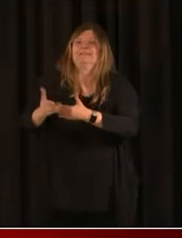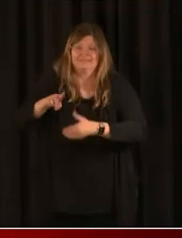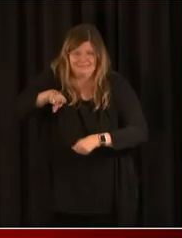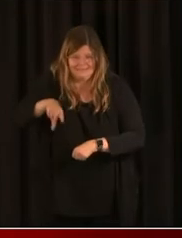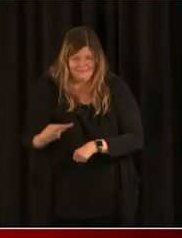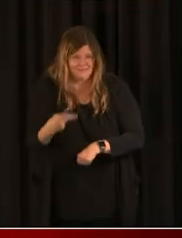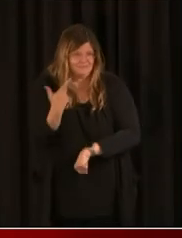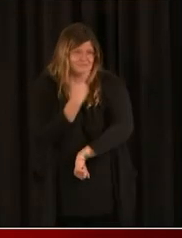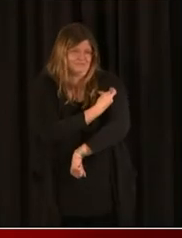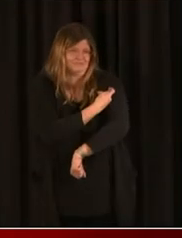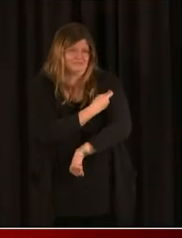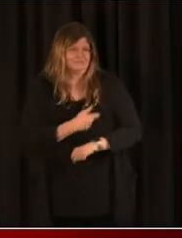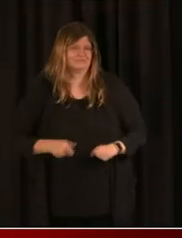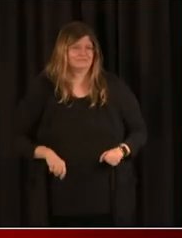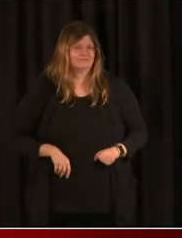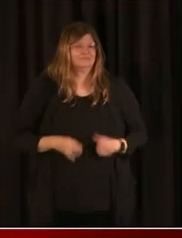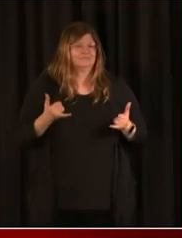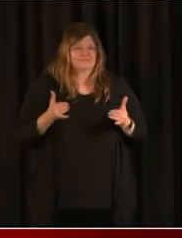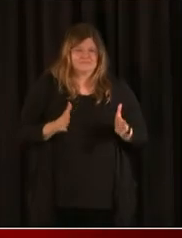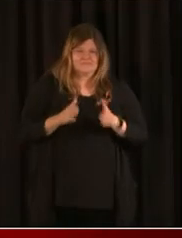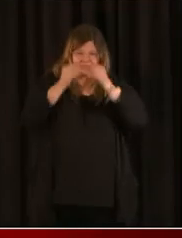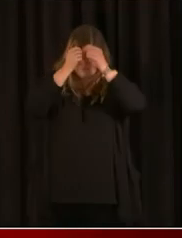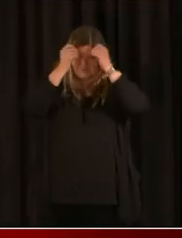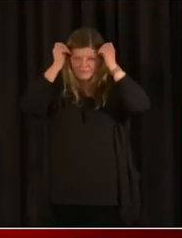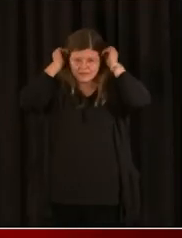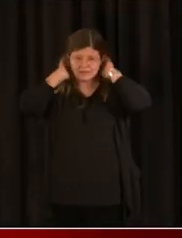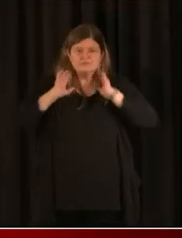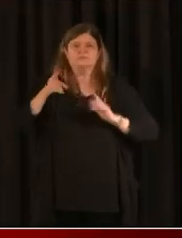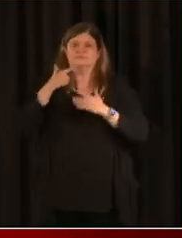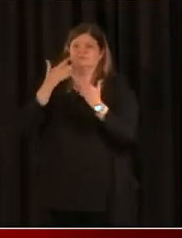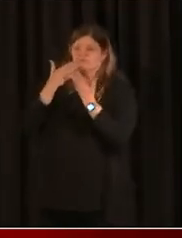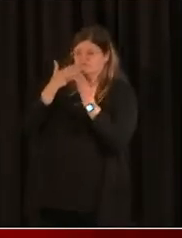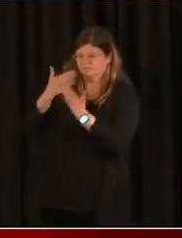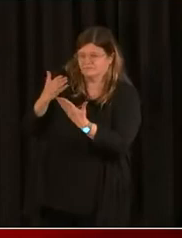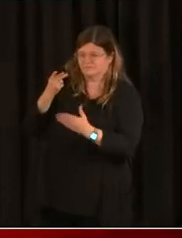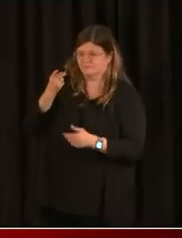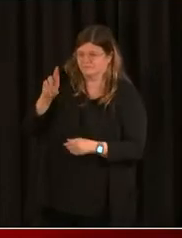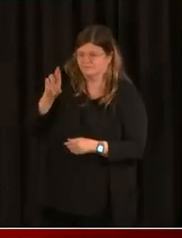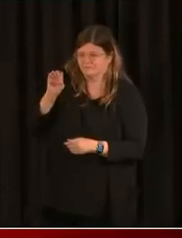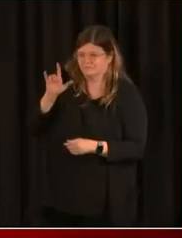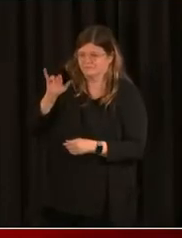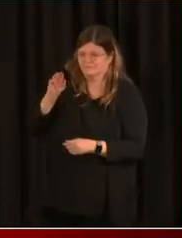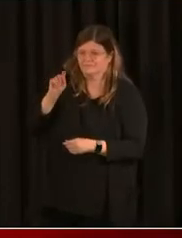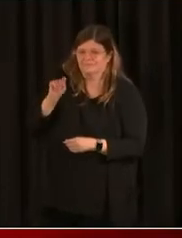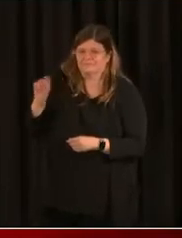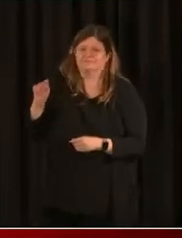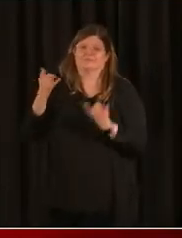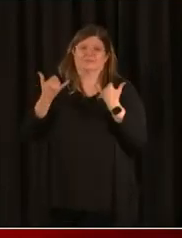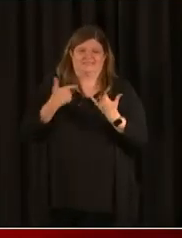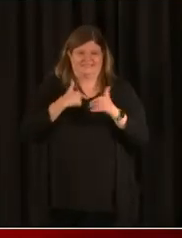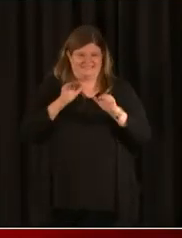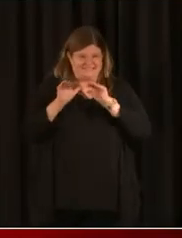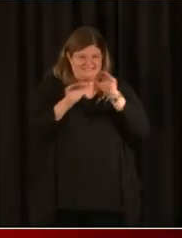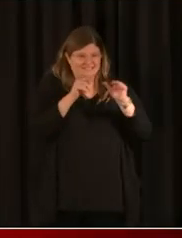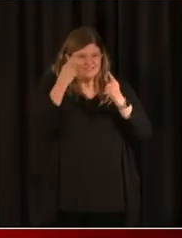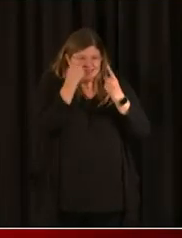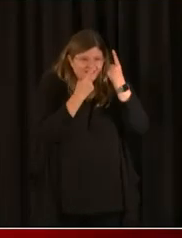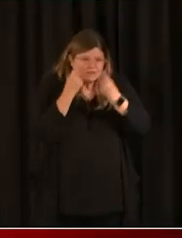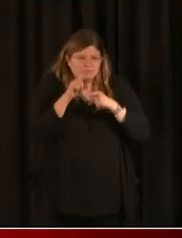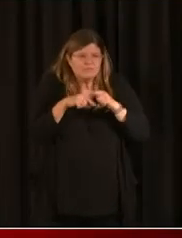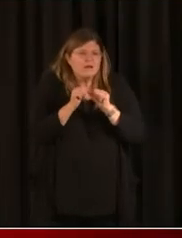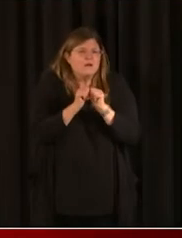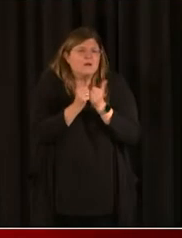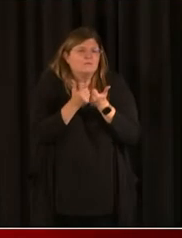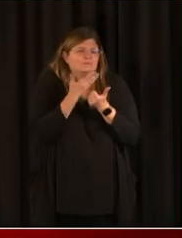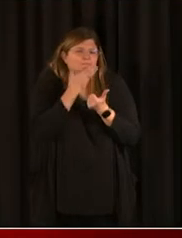Chancellor. Thank you, Dr. Elliott. I do want to remind families that we are thinking about how to